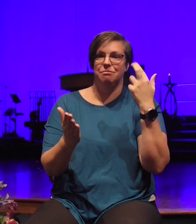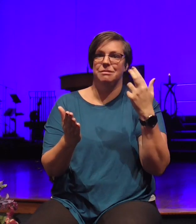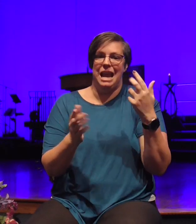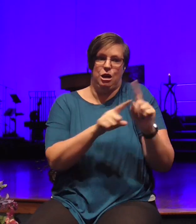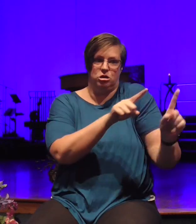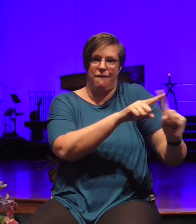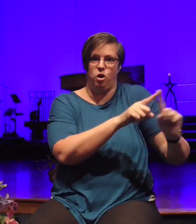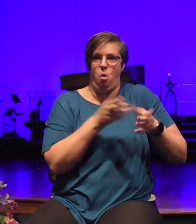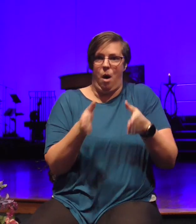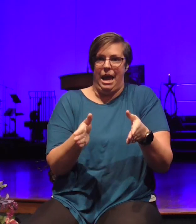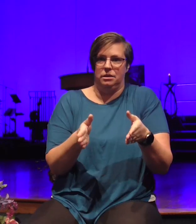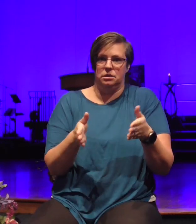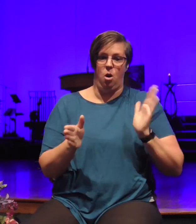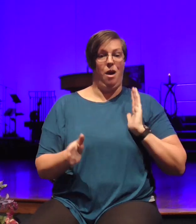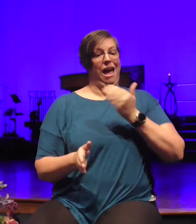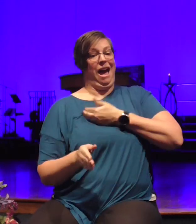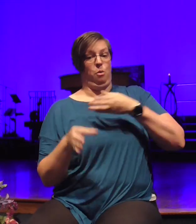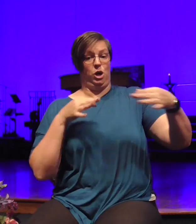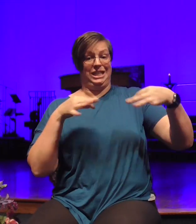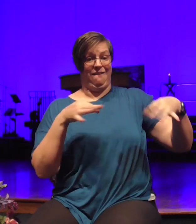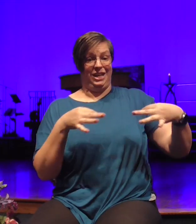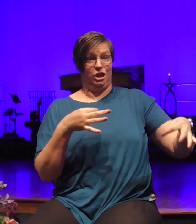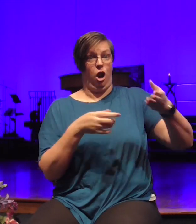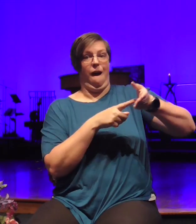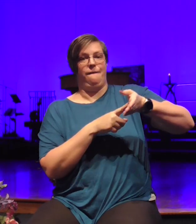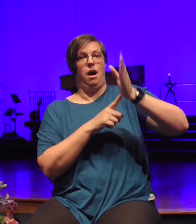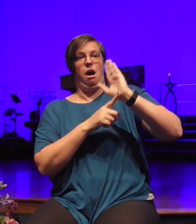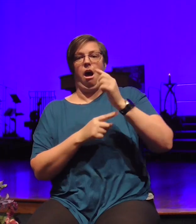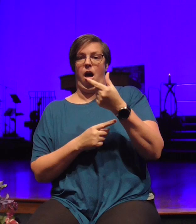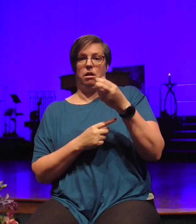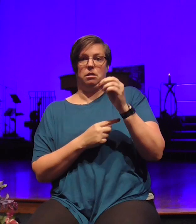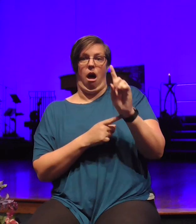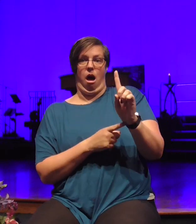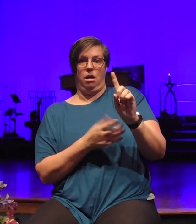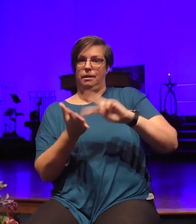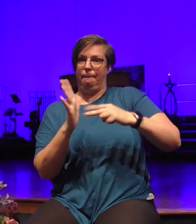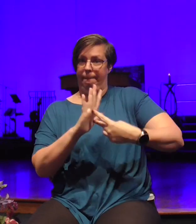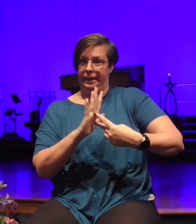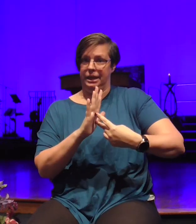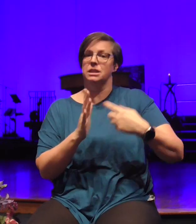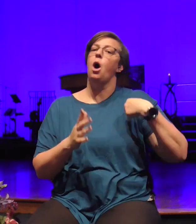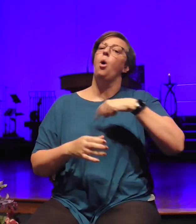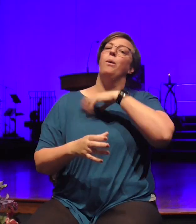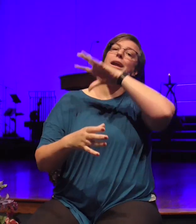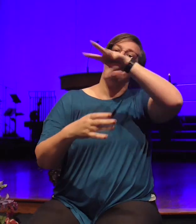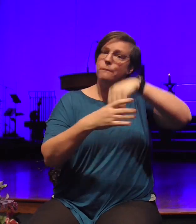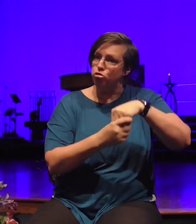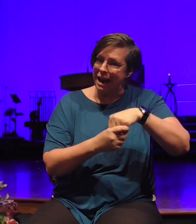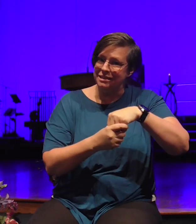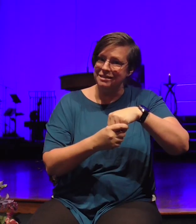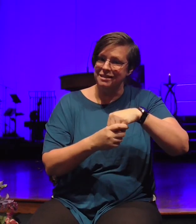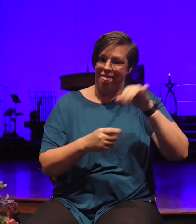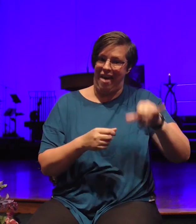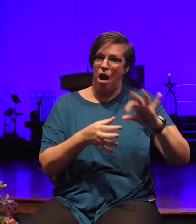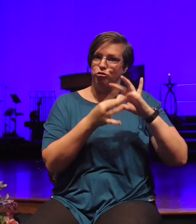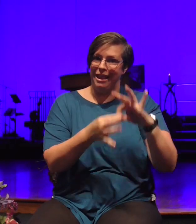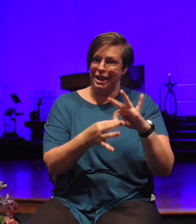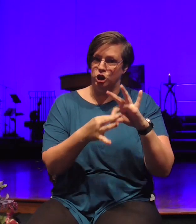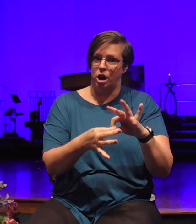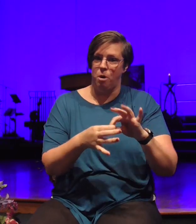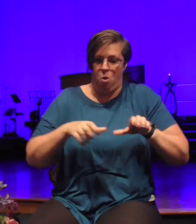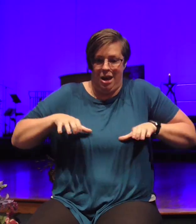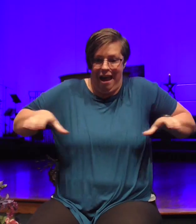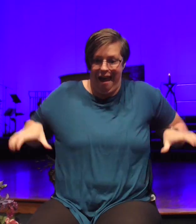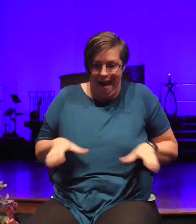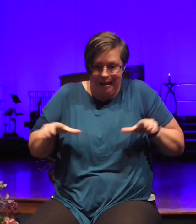is, to be spiritually resilient means that we fully embrace that relationship, that we're actively in